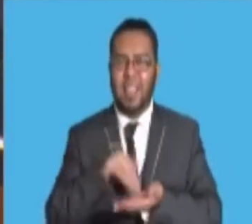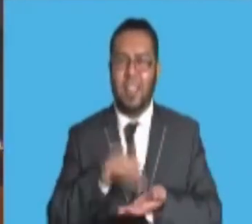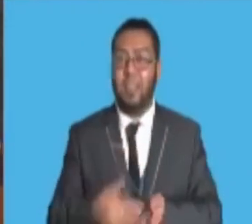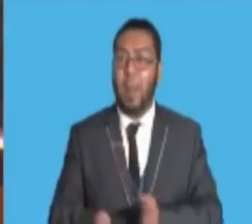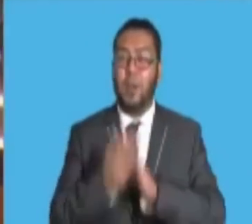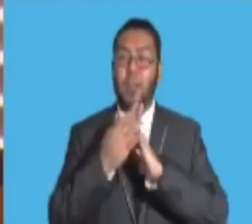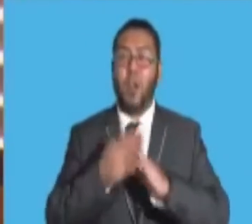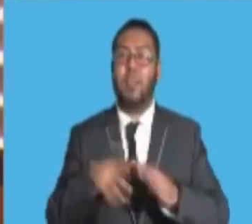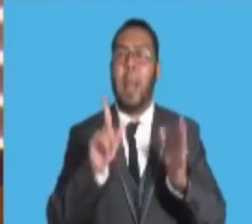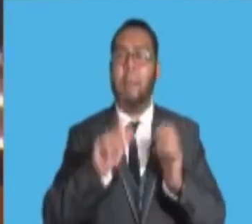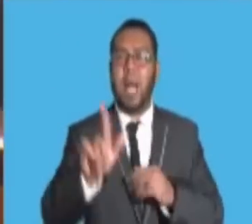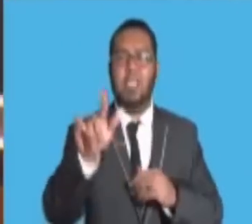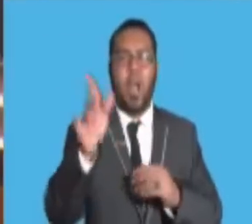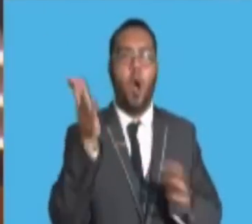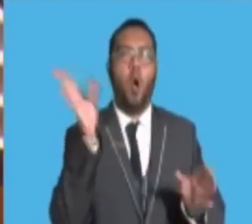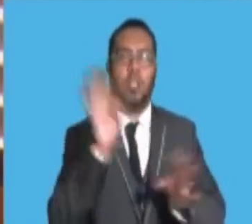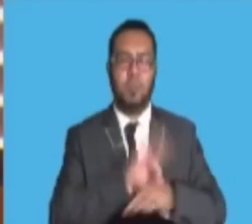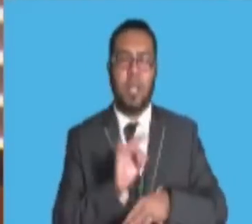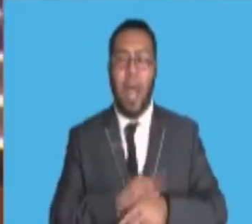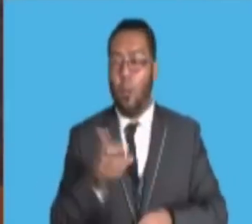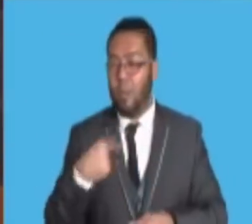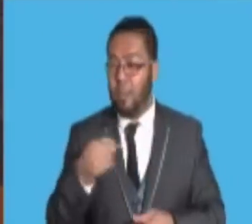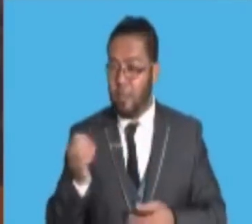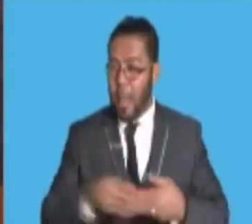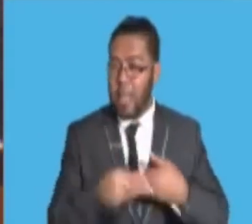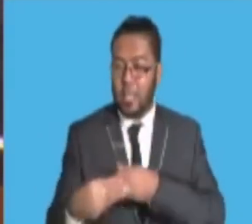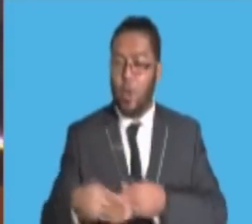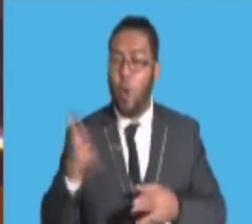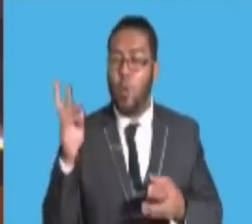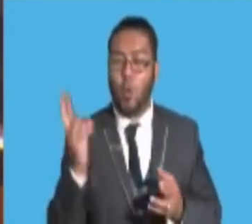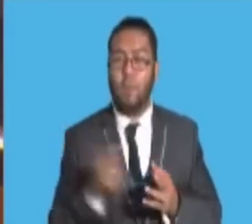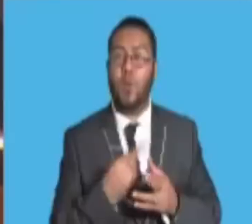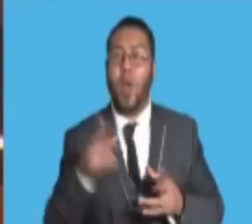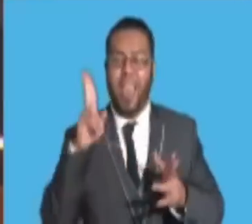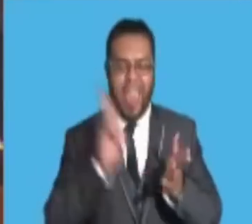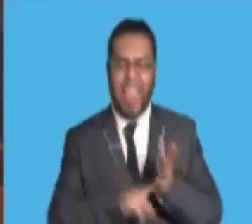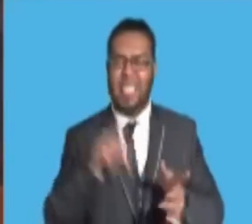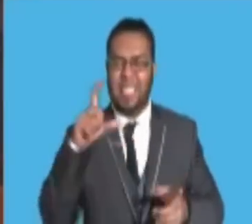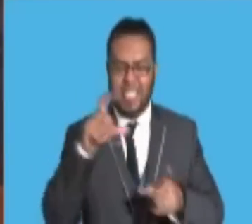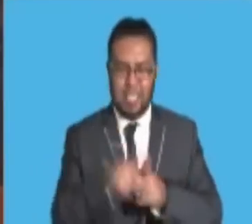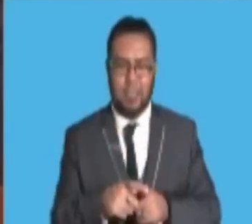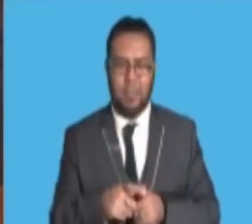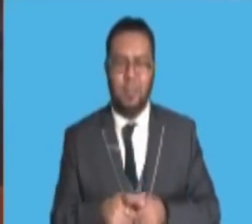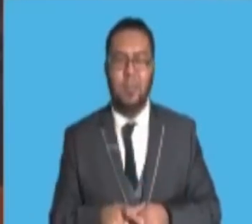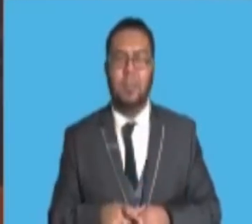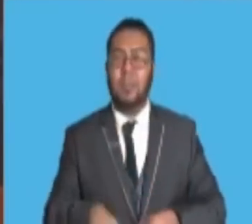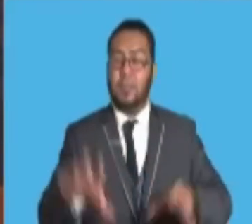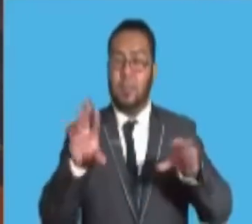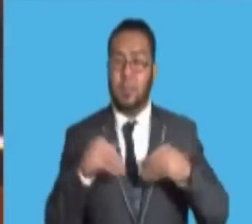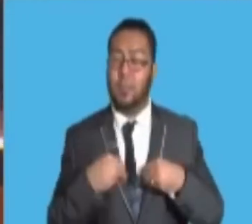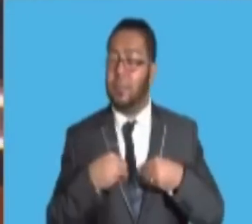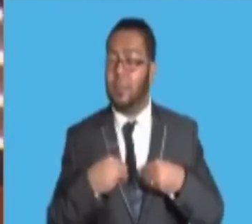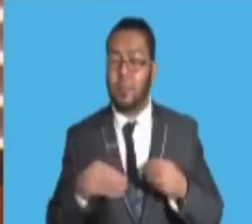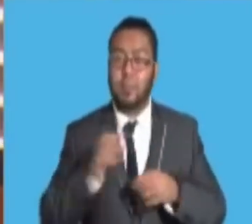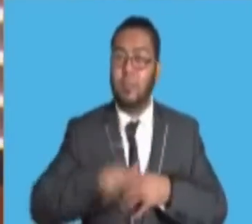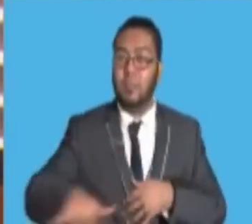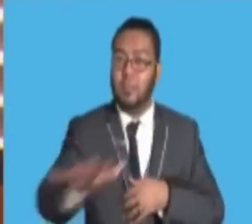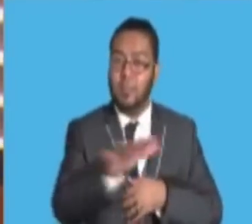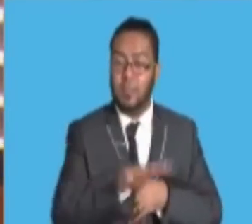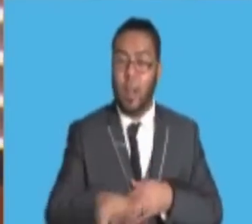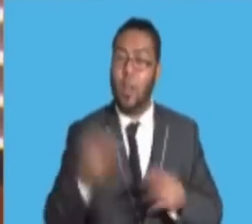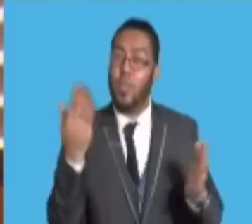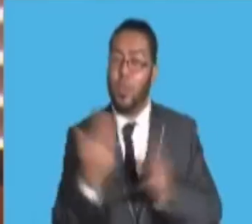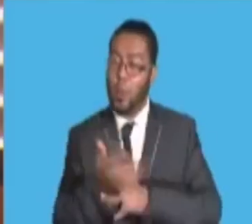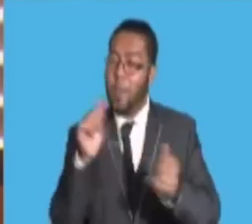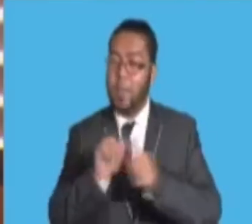Hospital. Madam Speaker, I will take the lead role in tackling NCDs in the country, adopting a multi-sectoral approach through